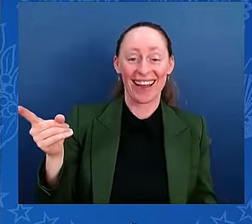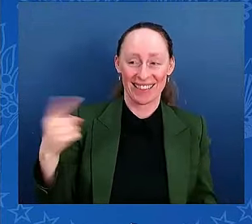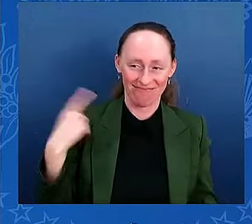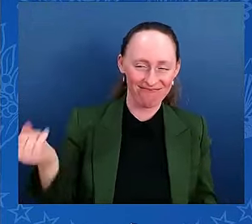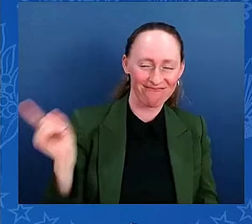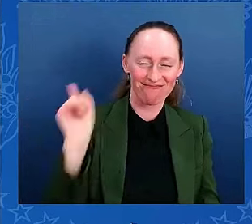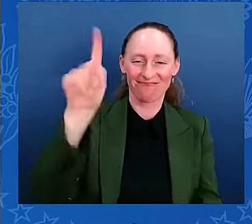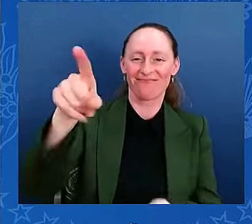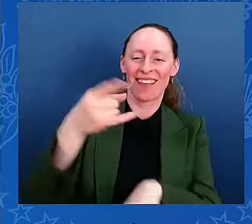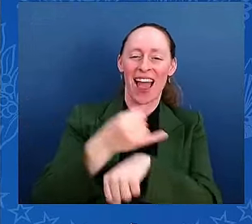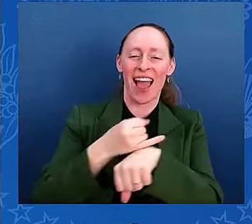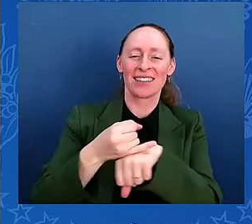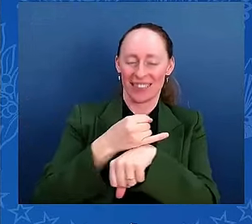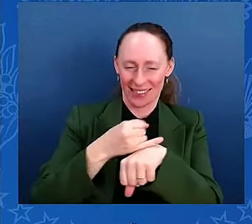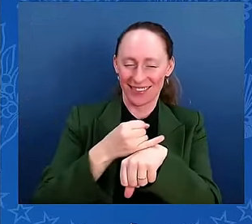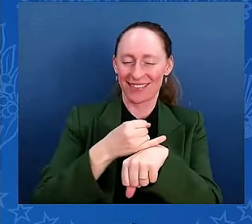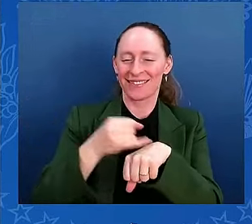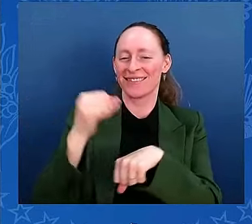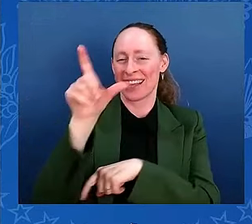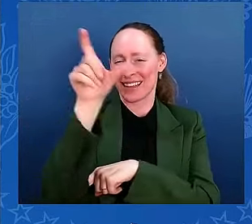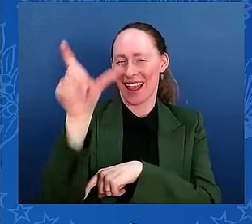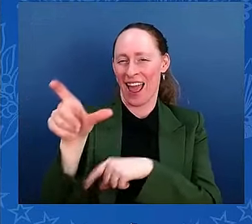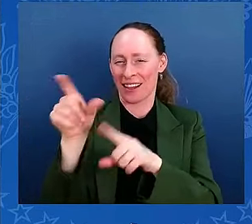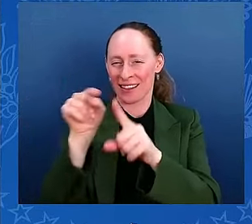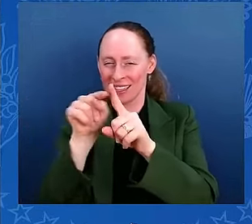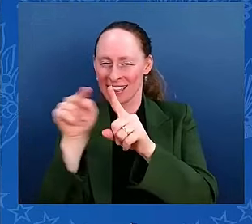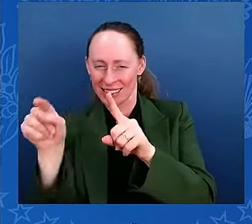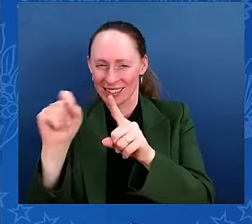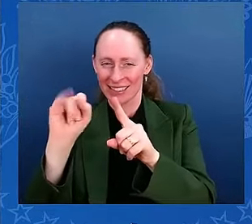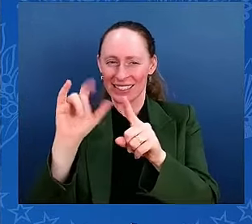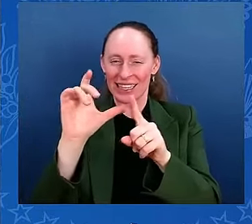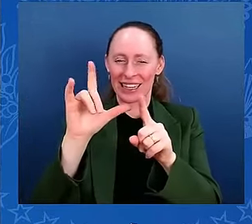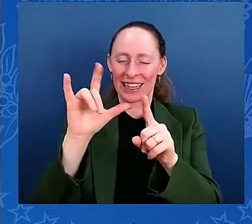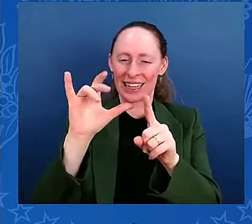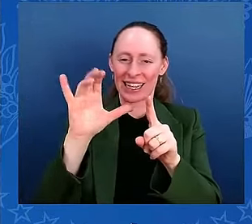And she keeps saying, I'm going back.